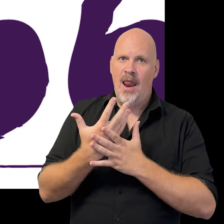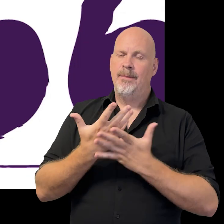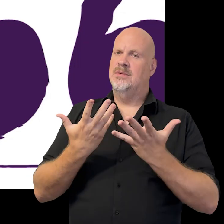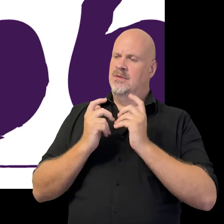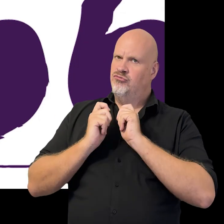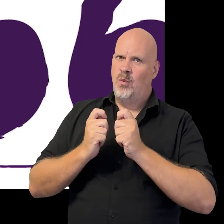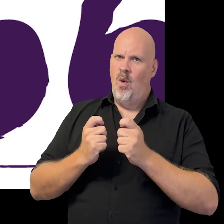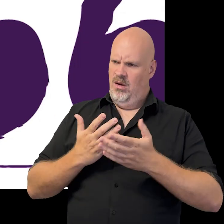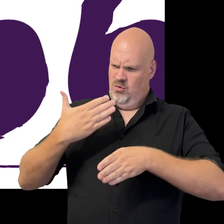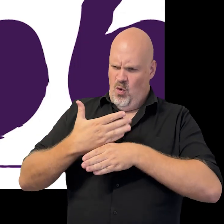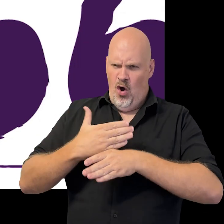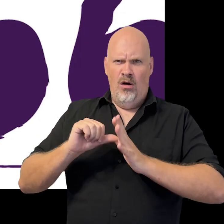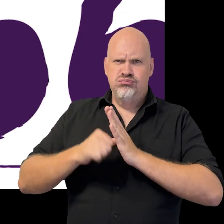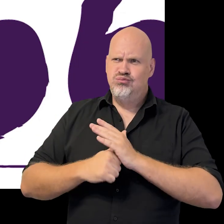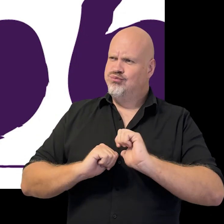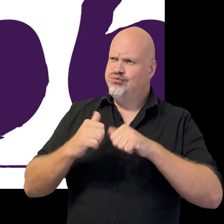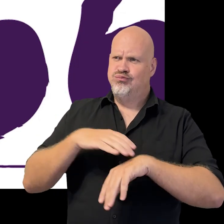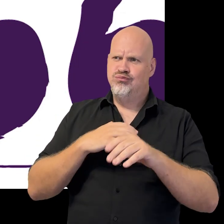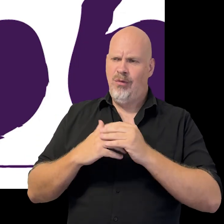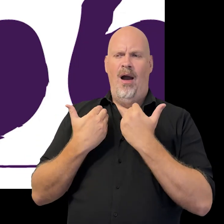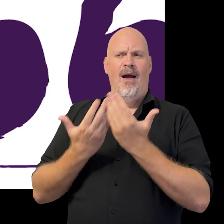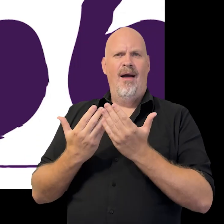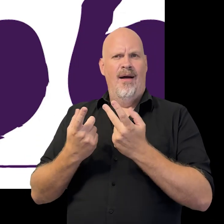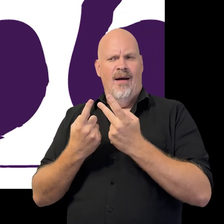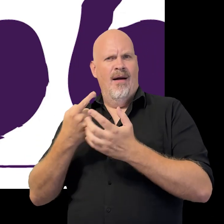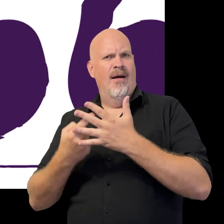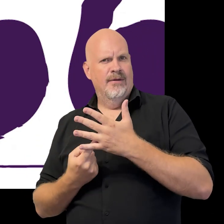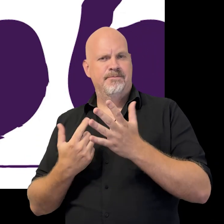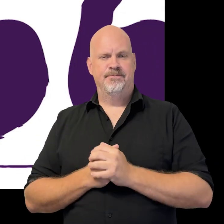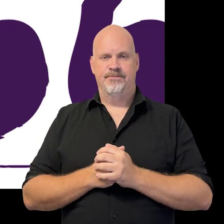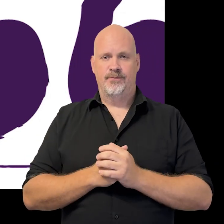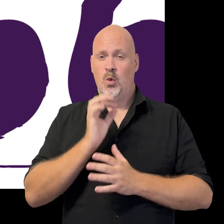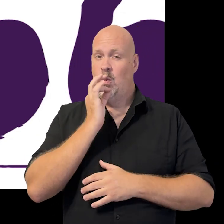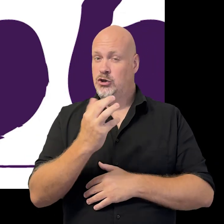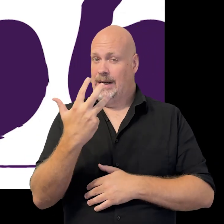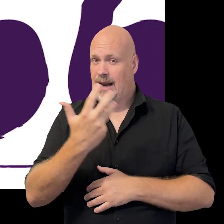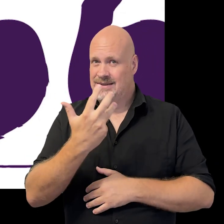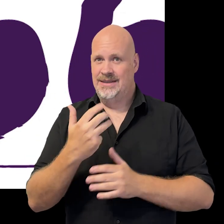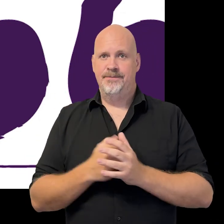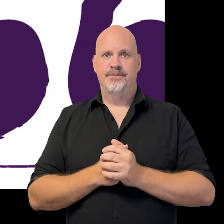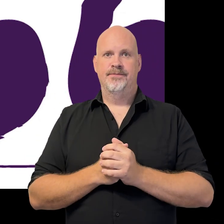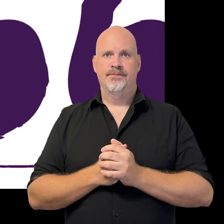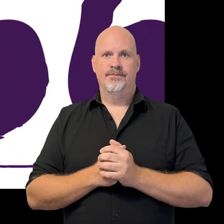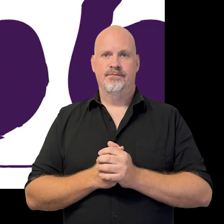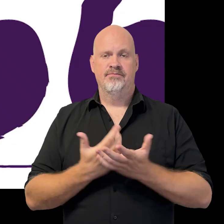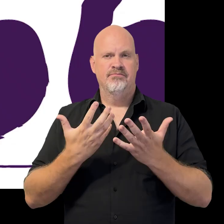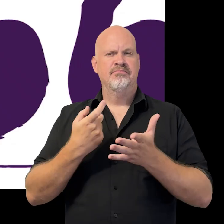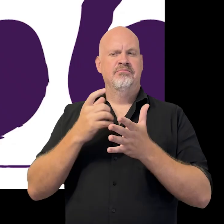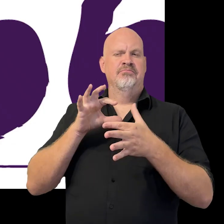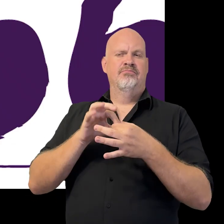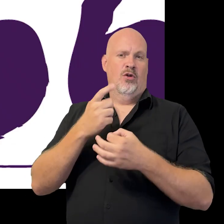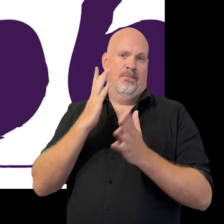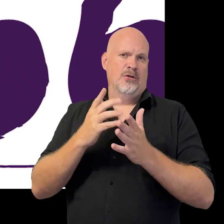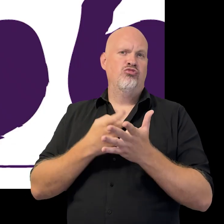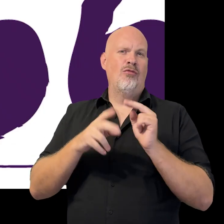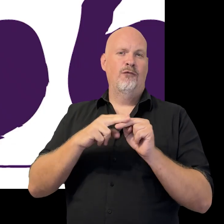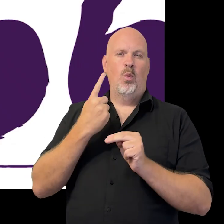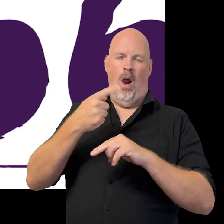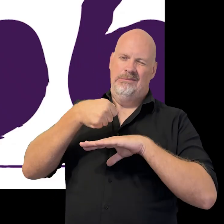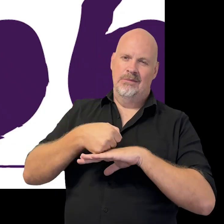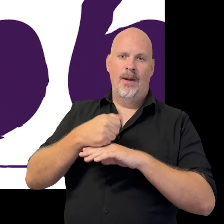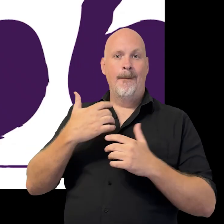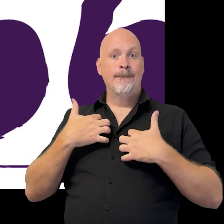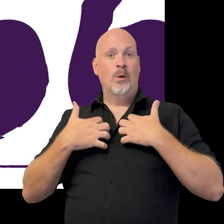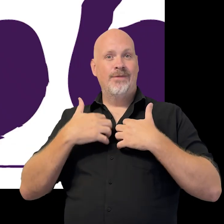a strategic cost benefit analysis. And both of those can be included within the appendix. So they're